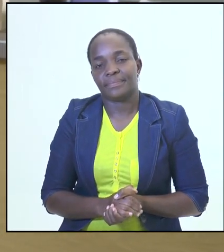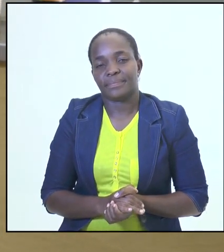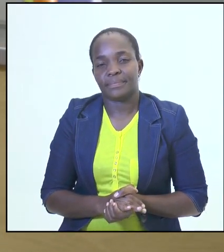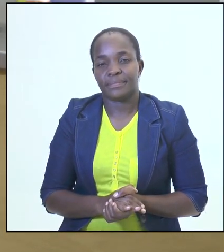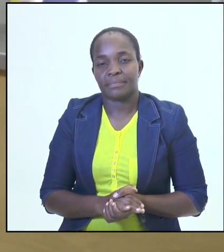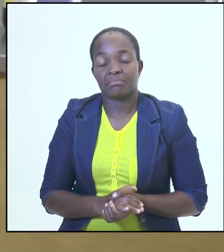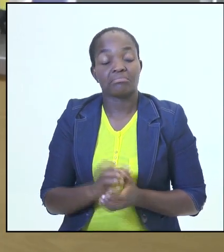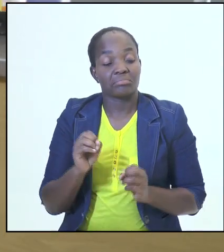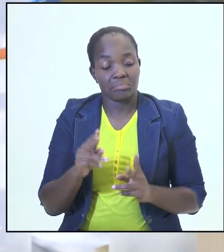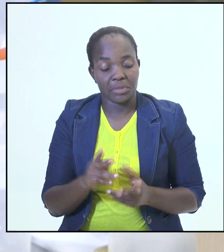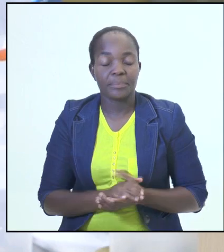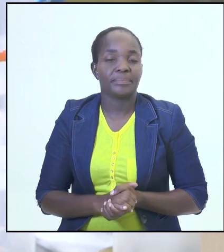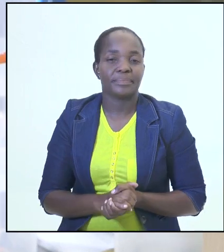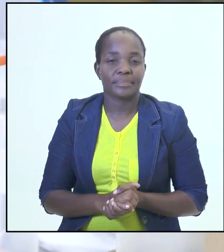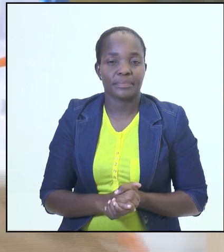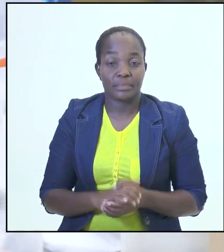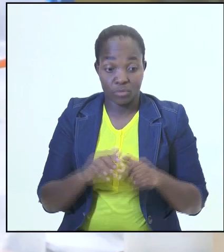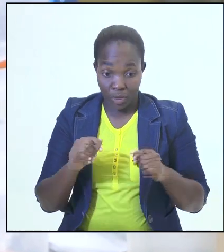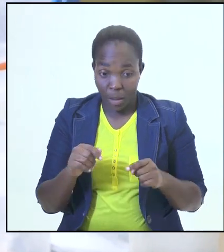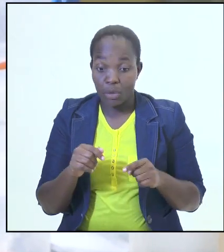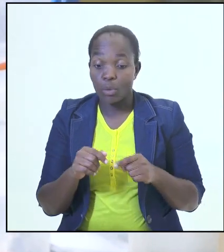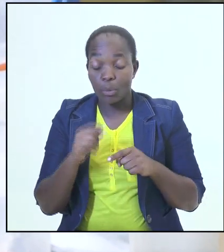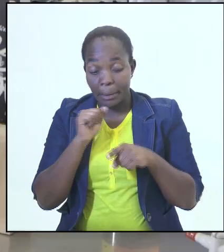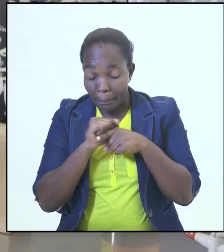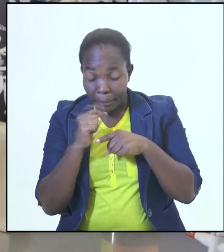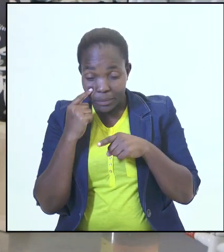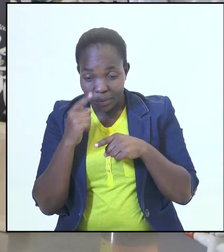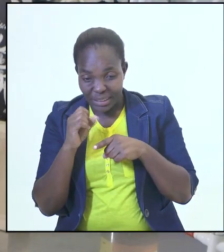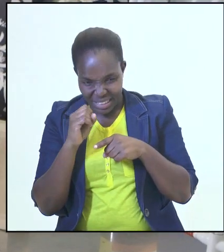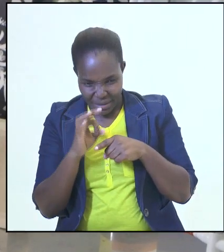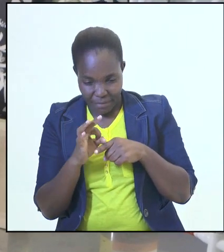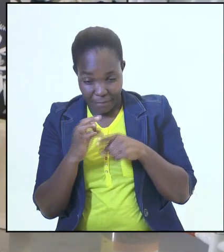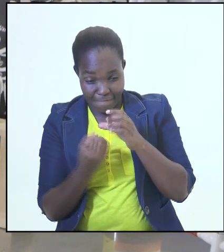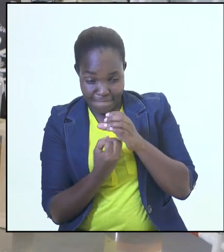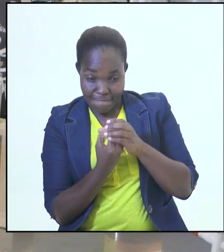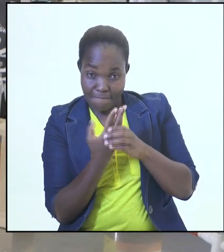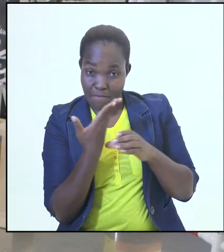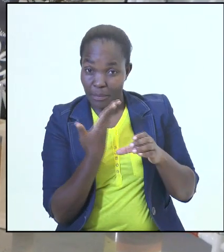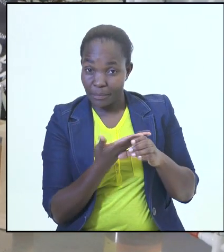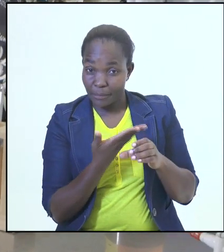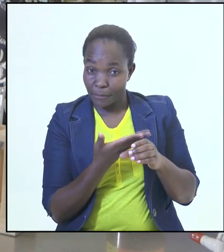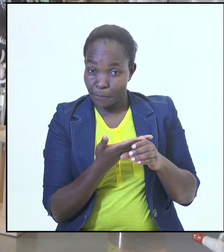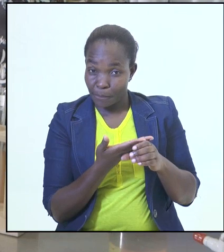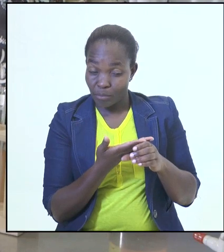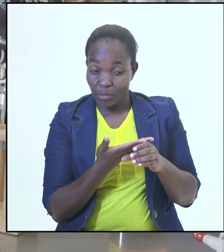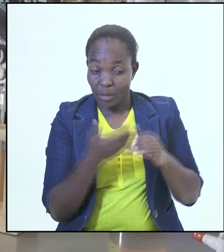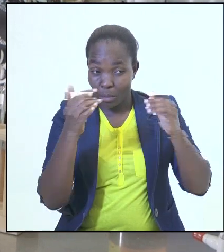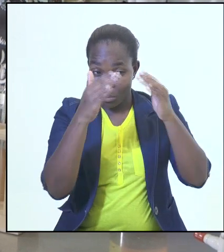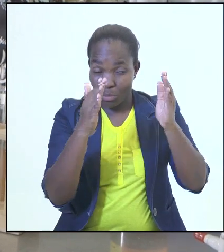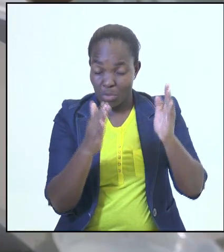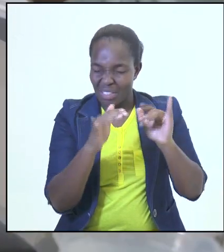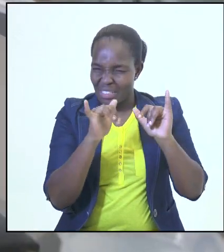There we go. Now we'll test to confirm if the plant in this dark bucket is really